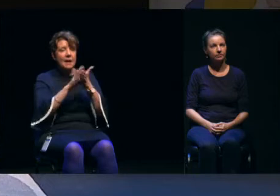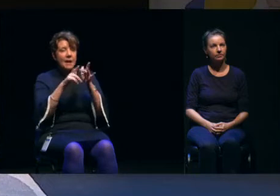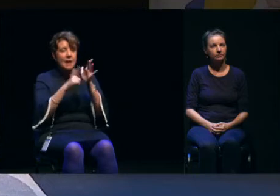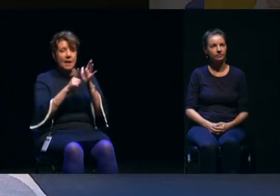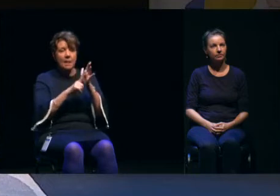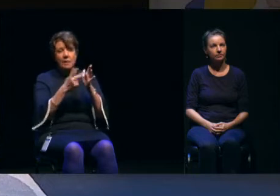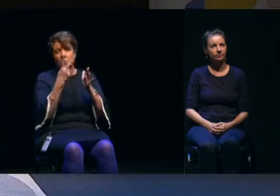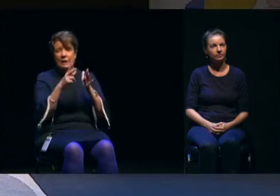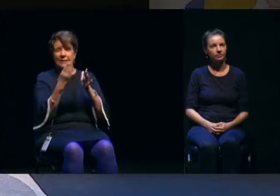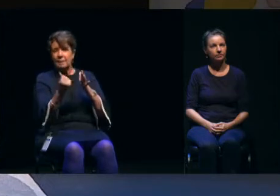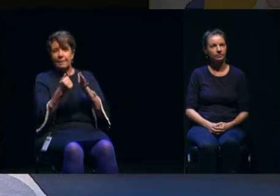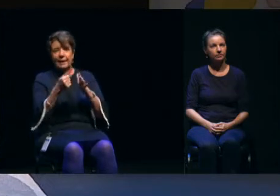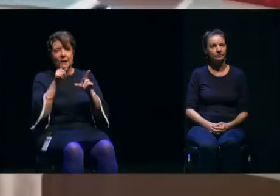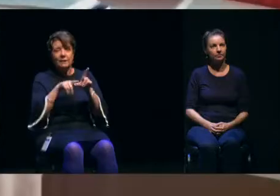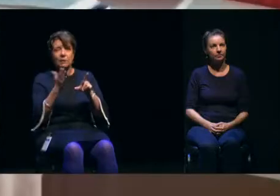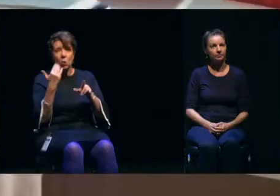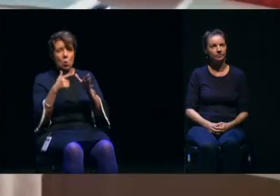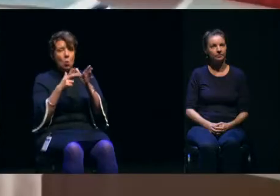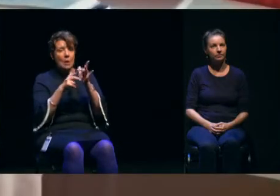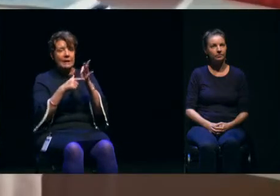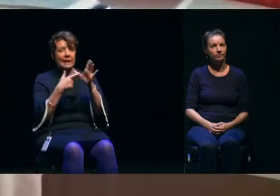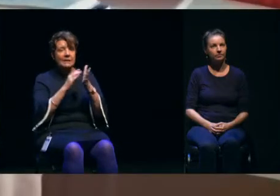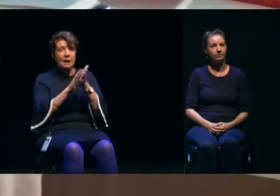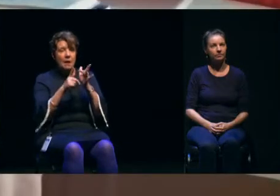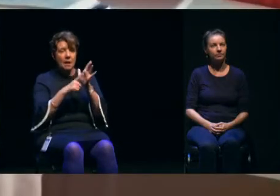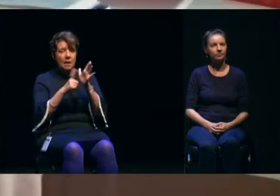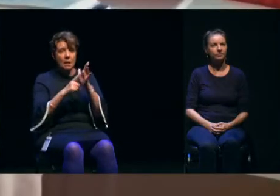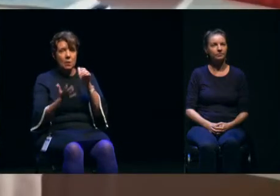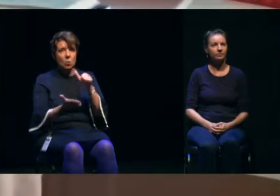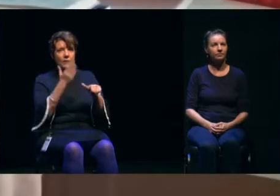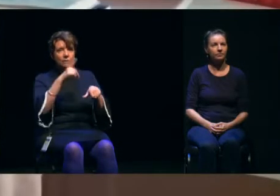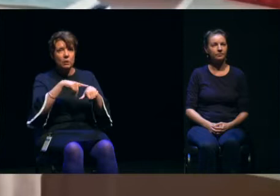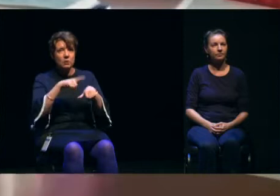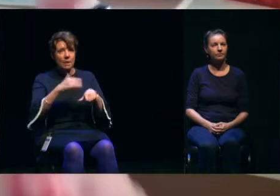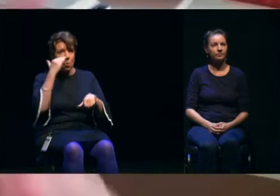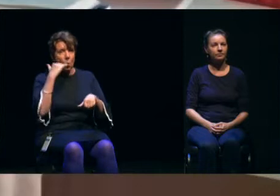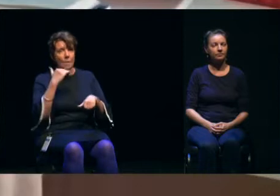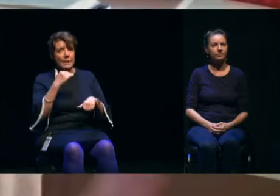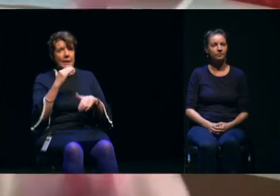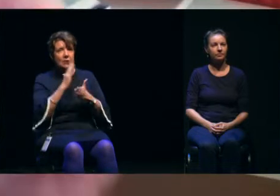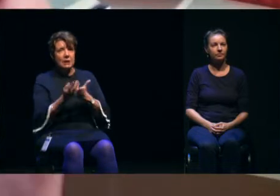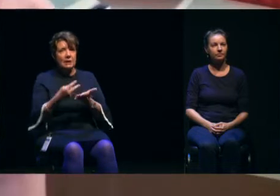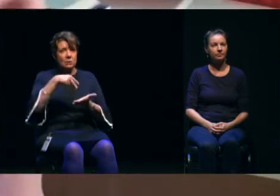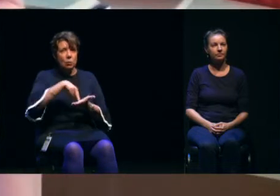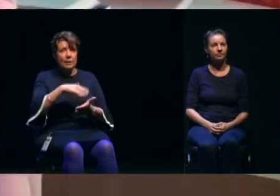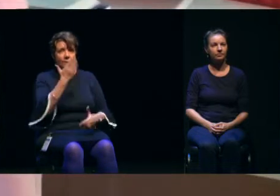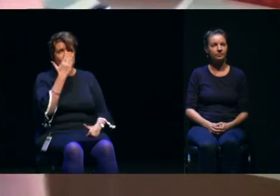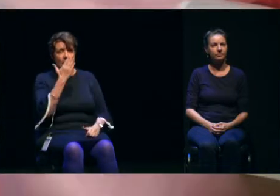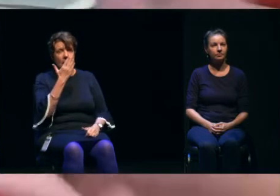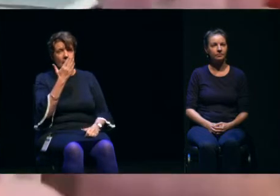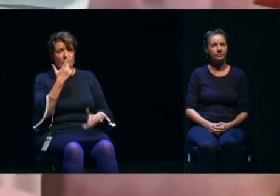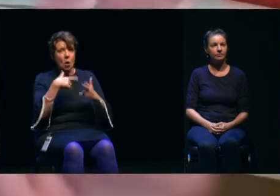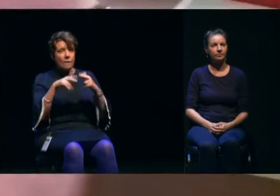ago? Yes. Yeah. Anita Hill was the first time a woman stood in front